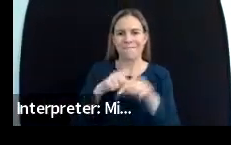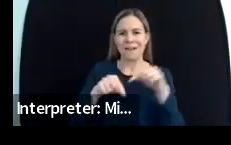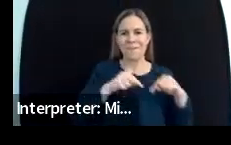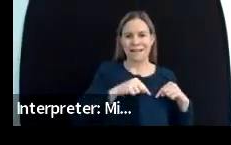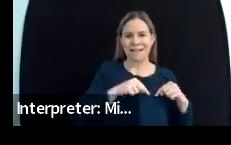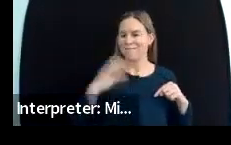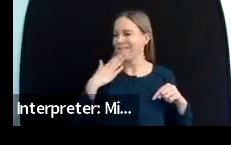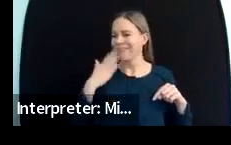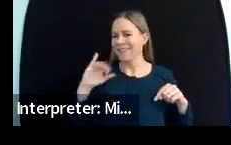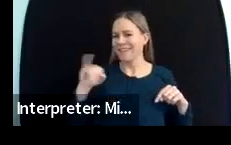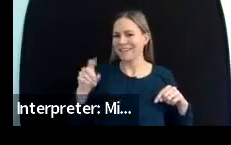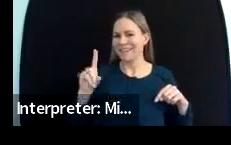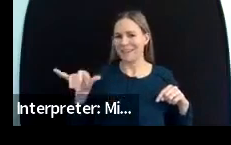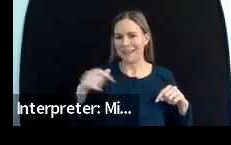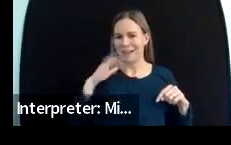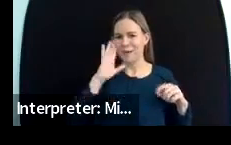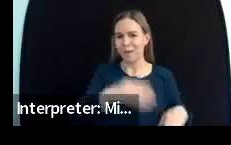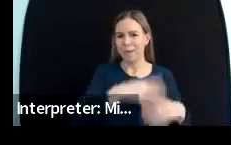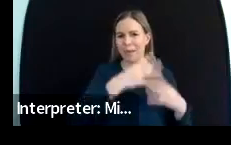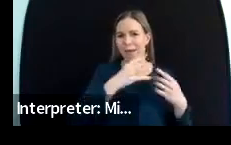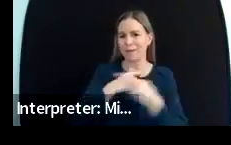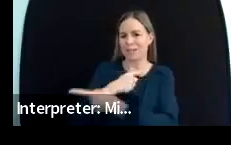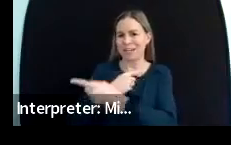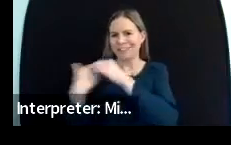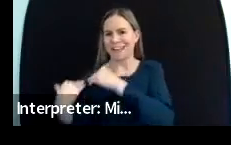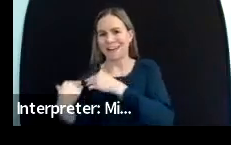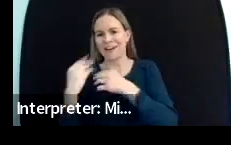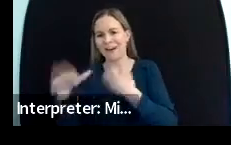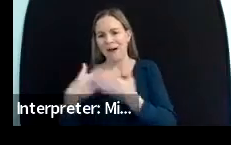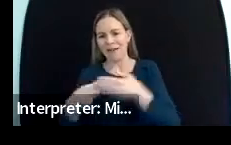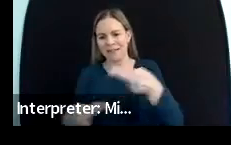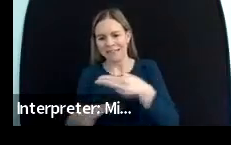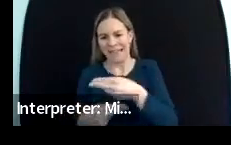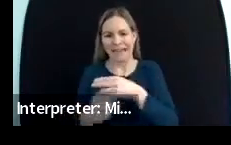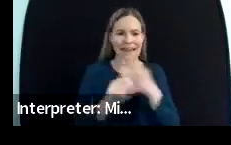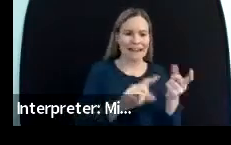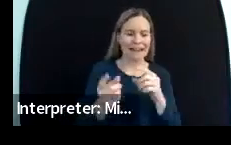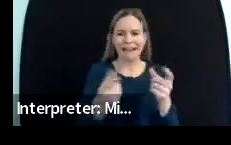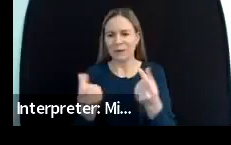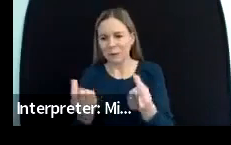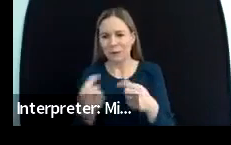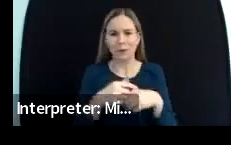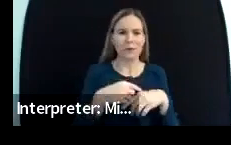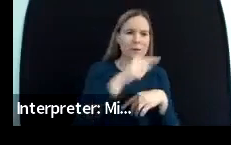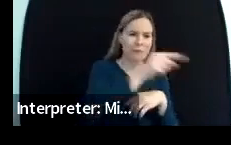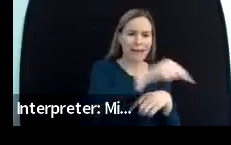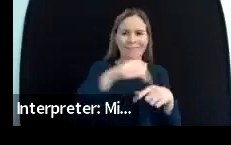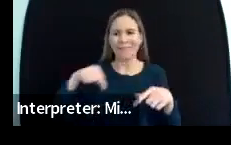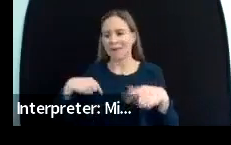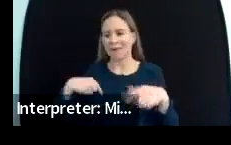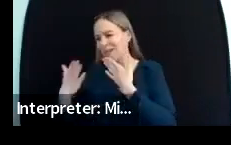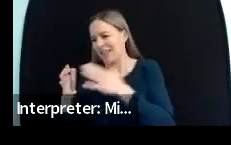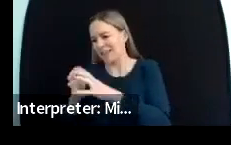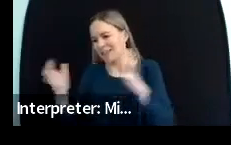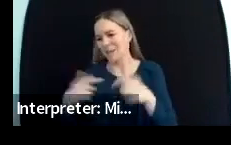Jody. Jody's taking on all of the slide navigation today. So thanking her in advance because she is much better